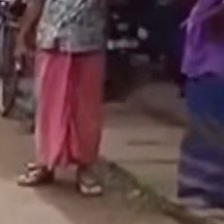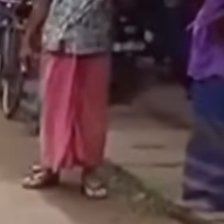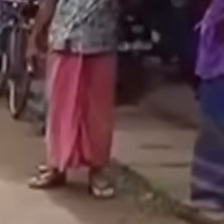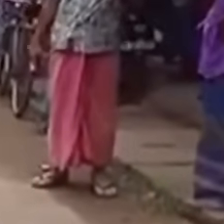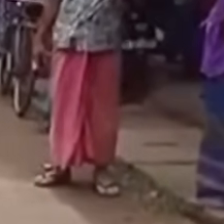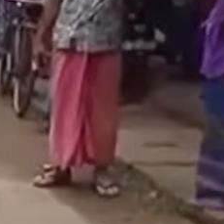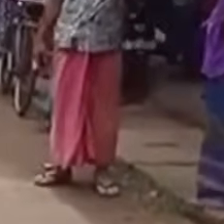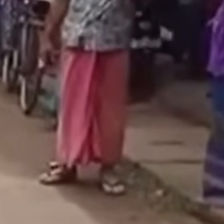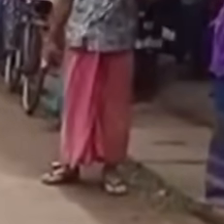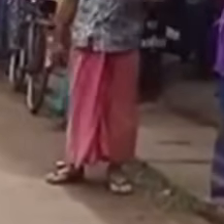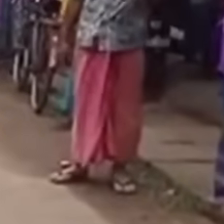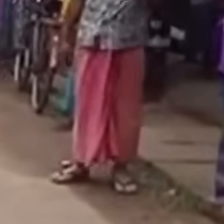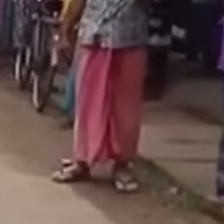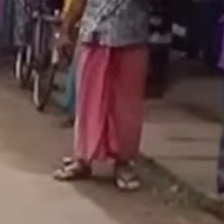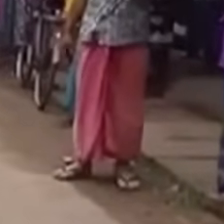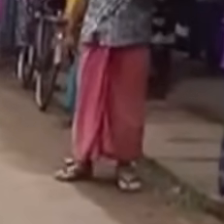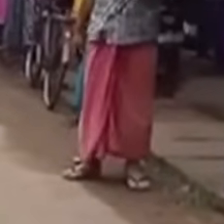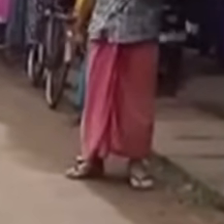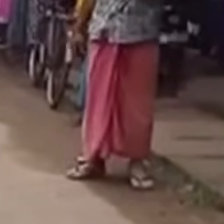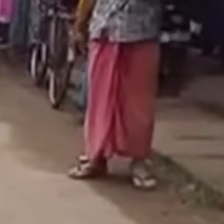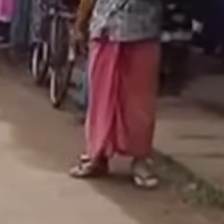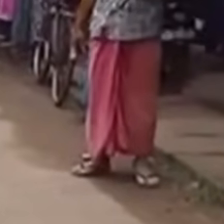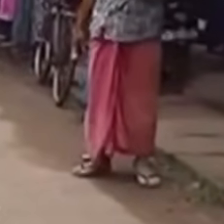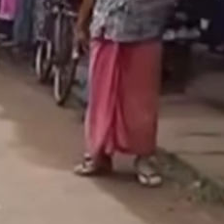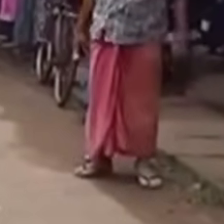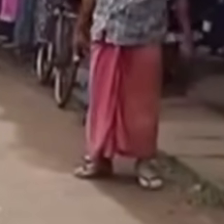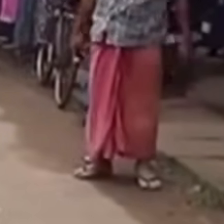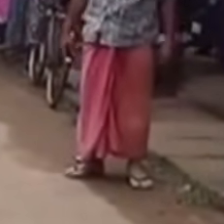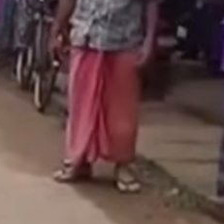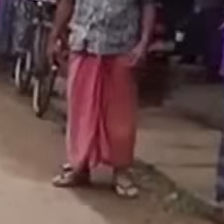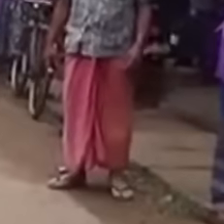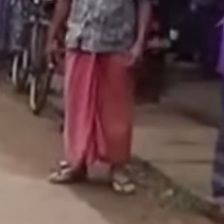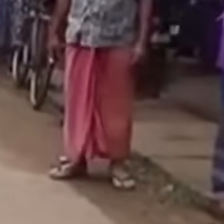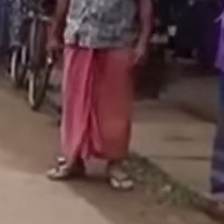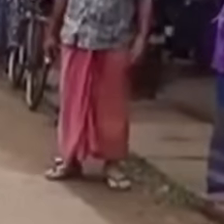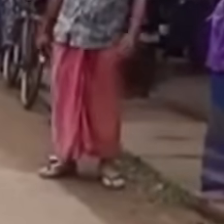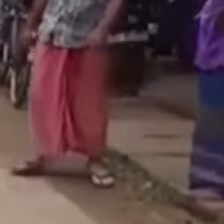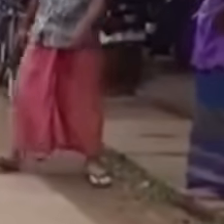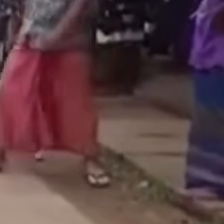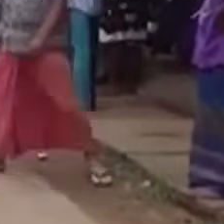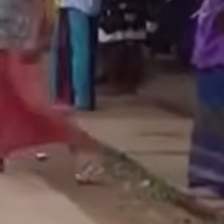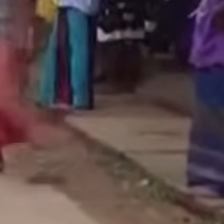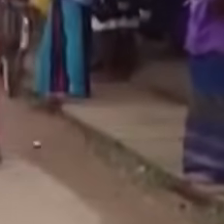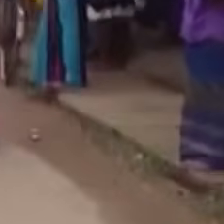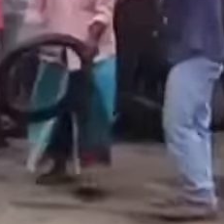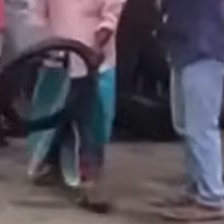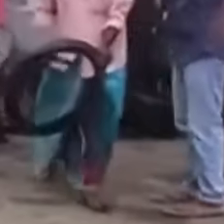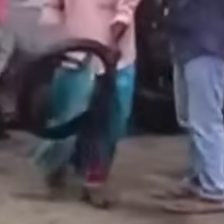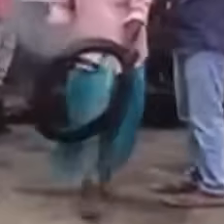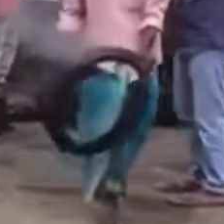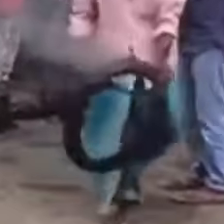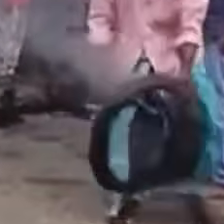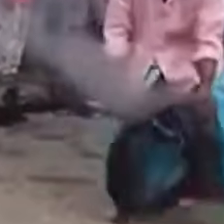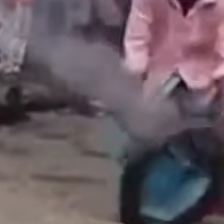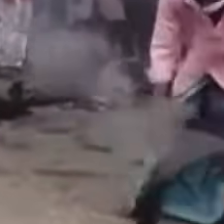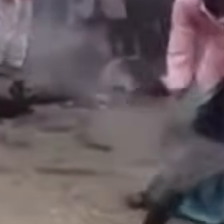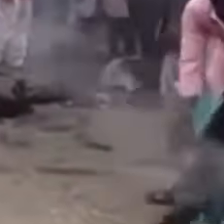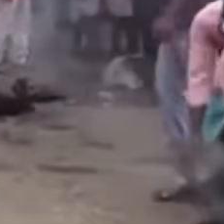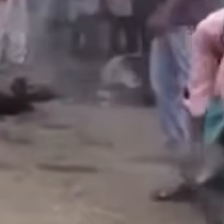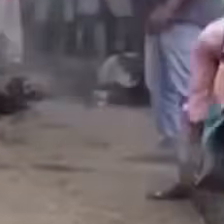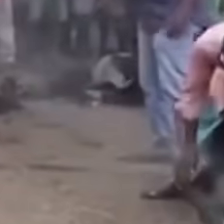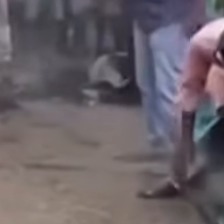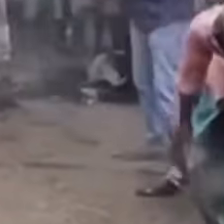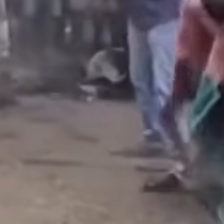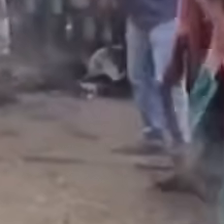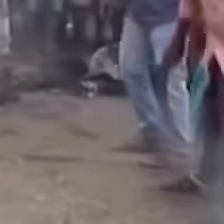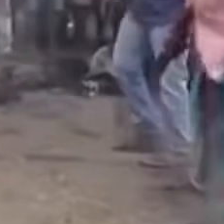at the hospital for 4 days and the suspect was summoned to the police to inquire into the matter. The police added that, however, the suspect was evading